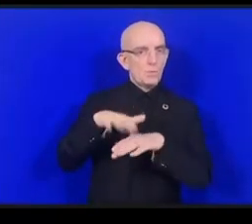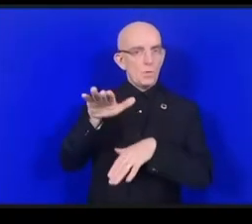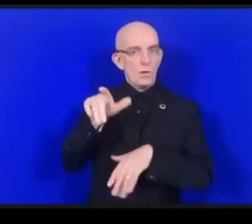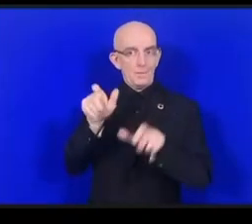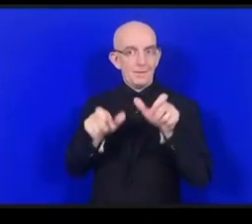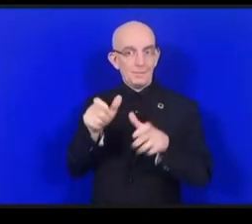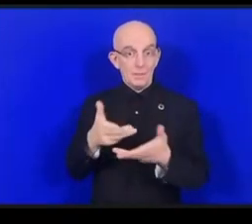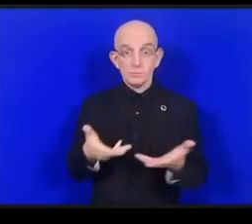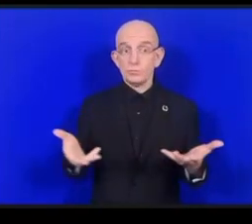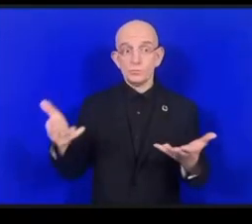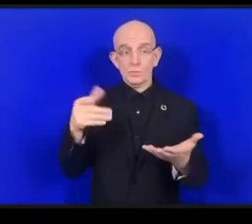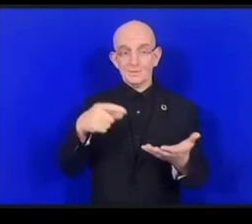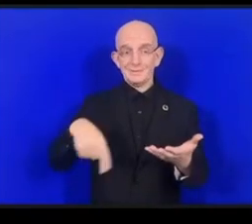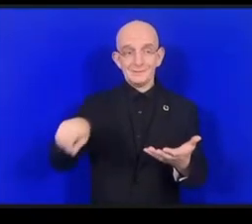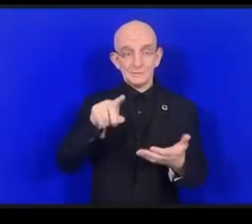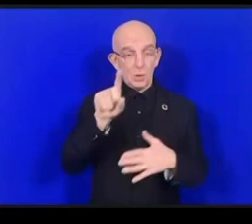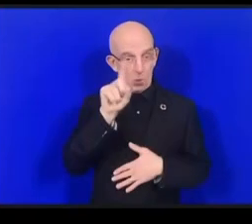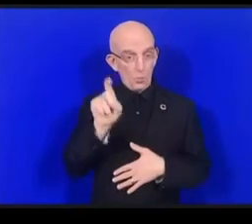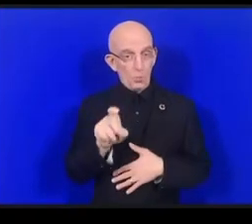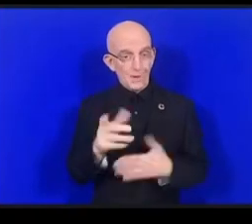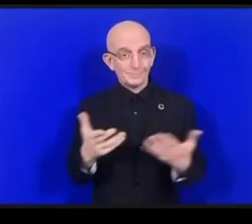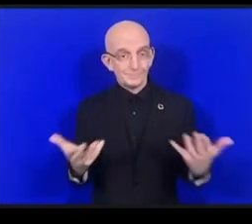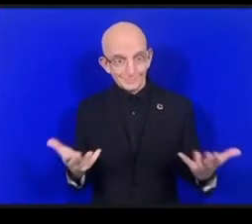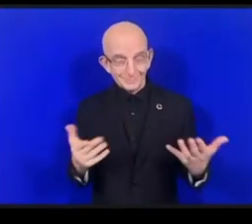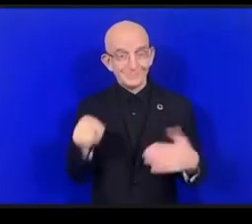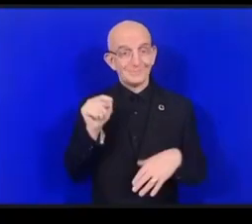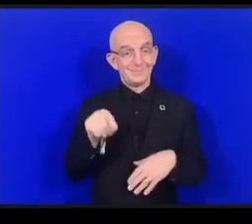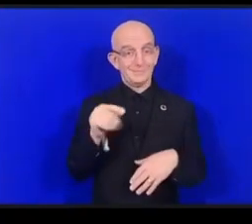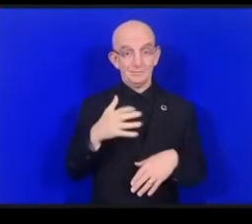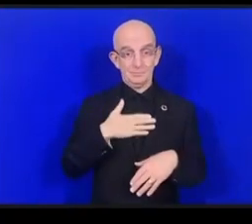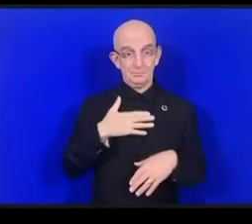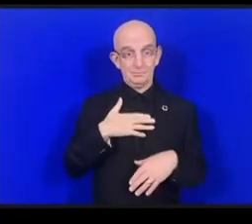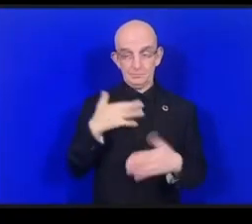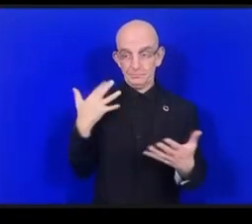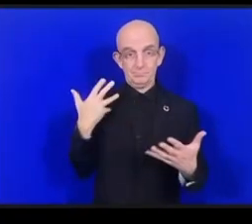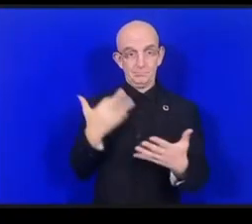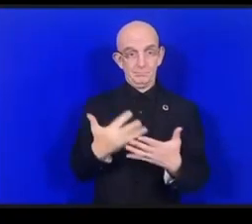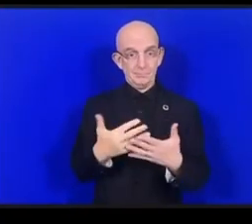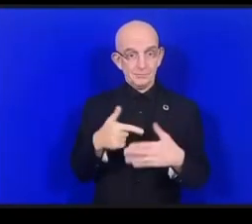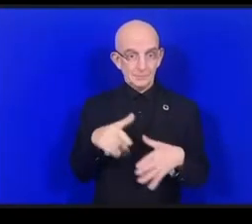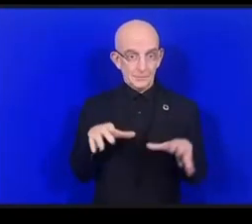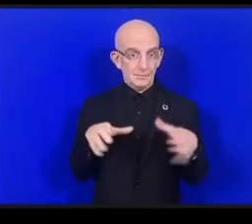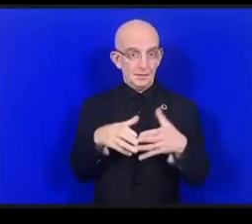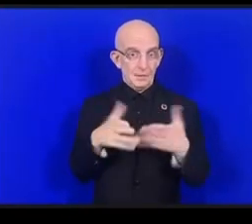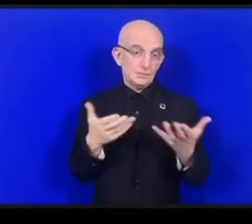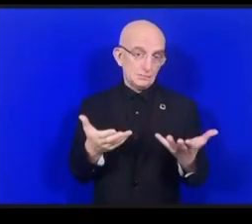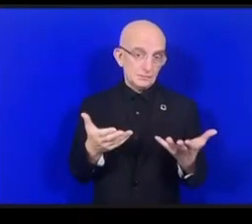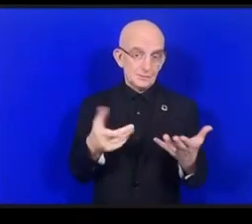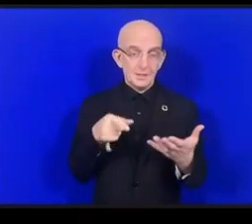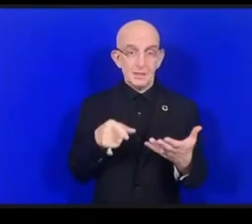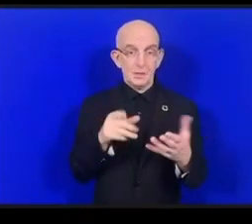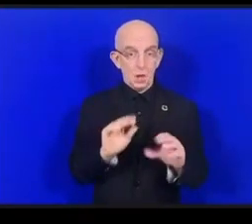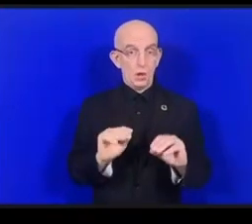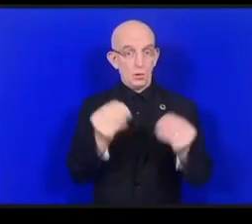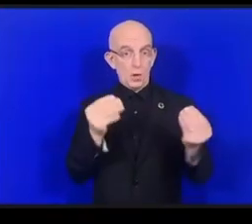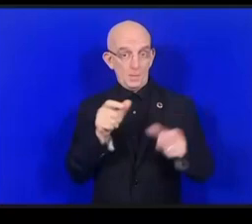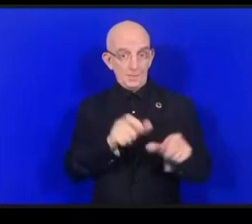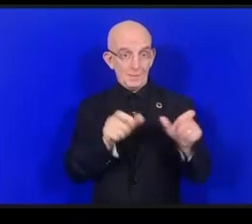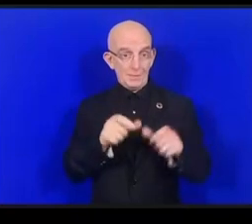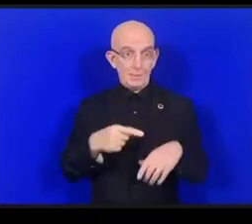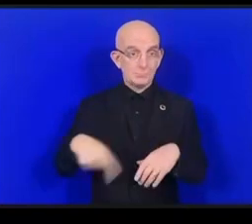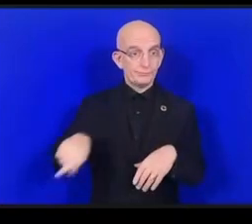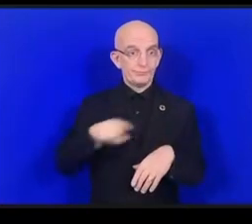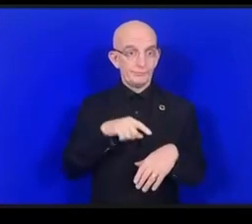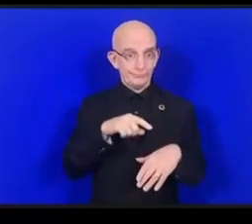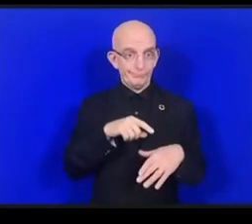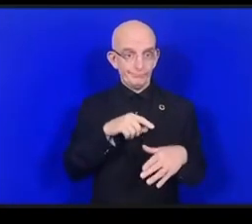in my perspective, it's like young people are born with some people, not some people, young people are